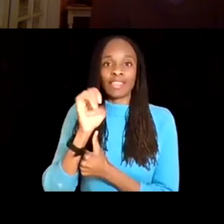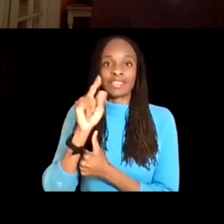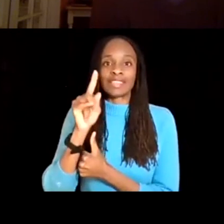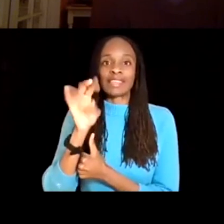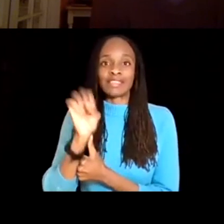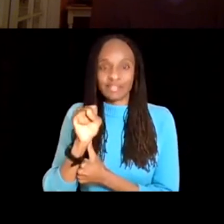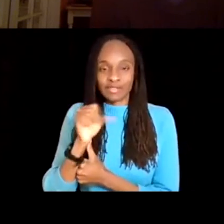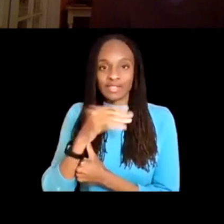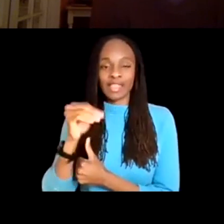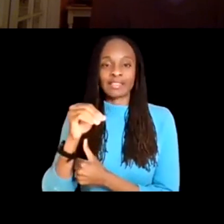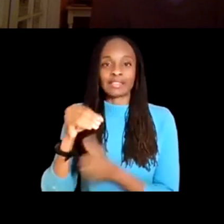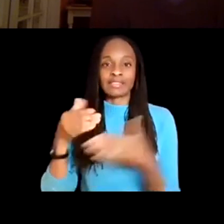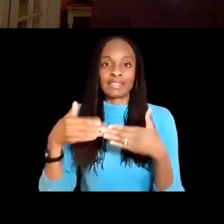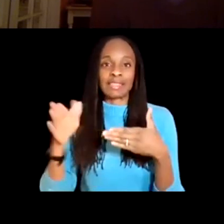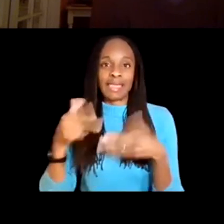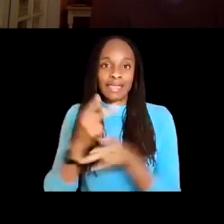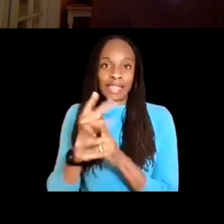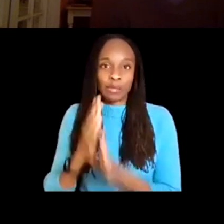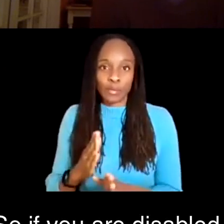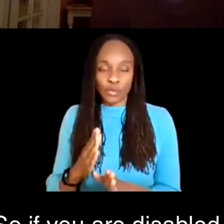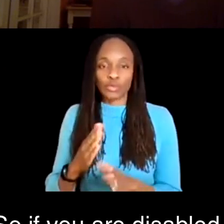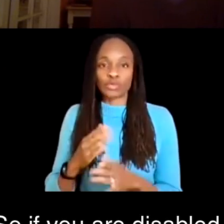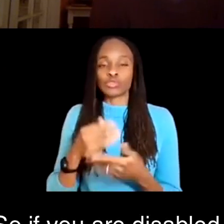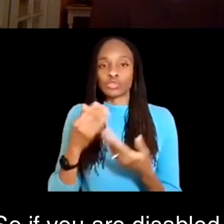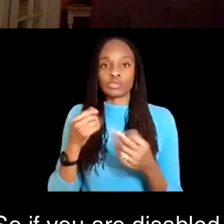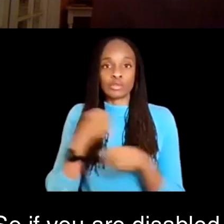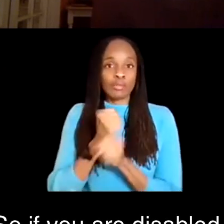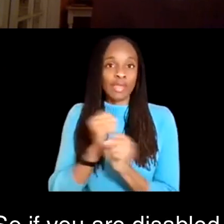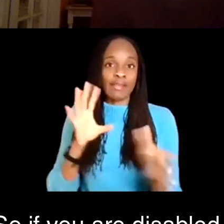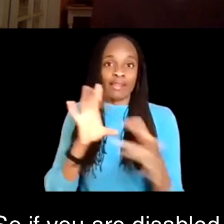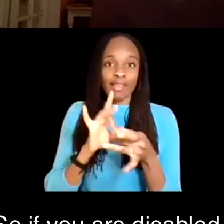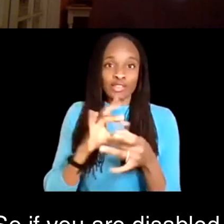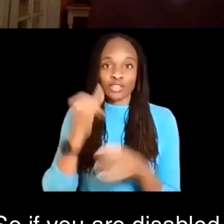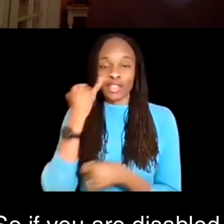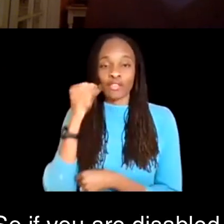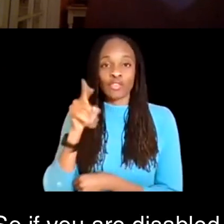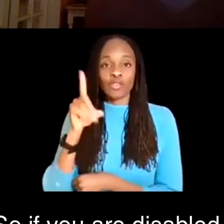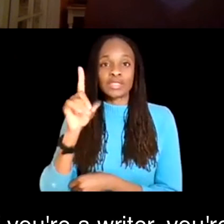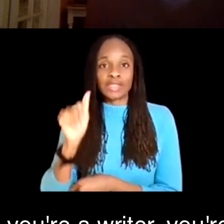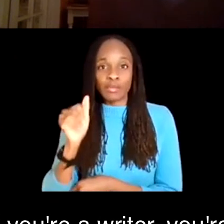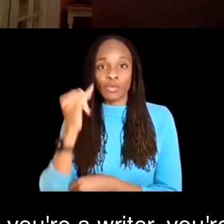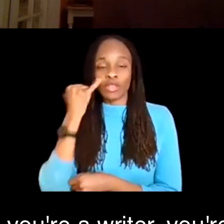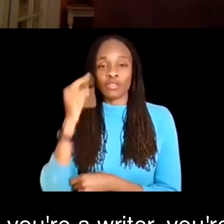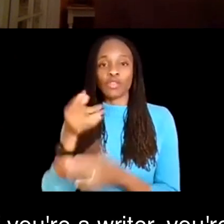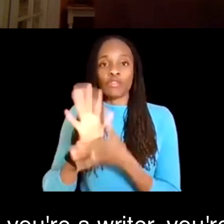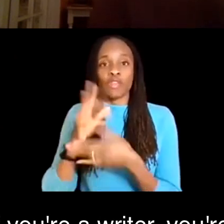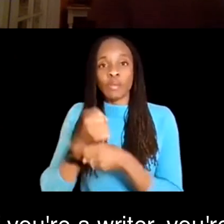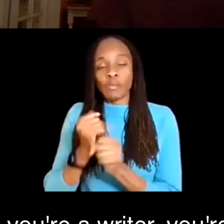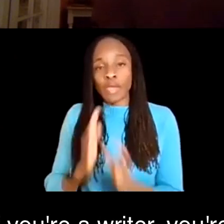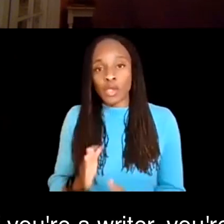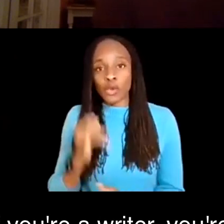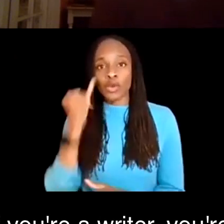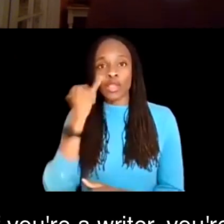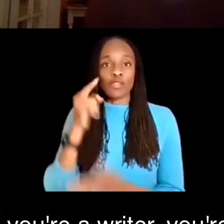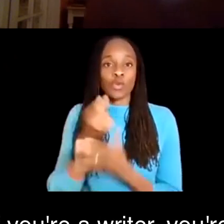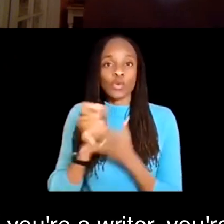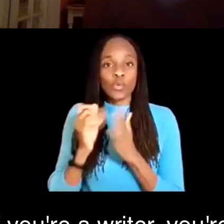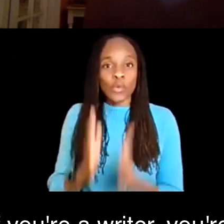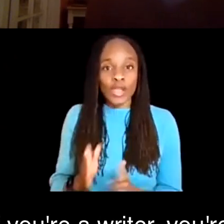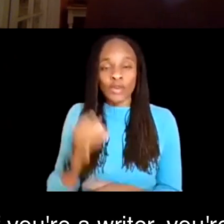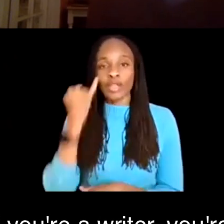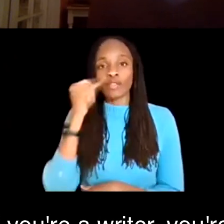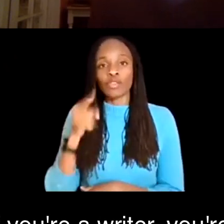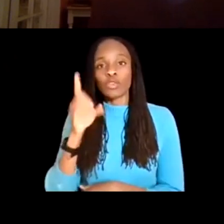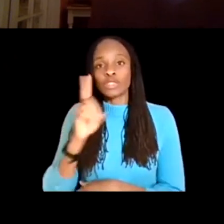your content and make those connections. So if you are disabled, if you are a filmmaker, if you're a writer, if you're a DP, if